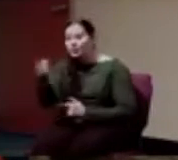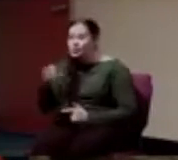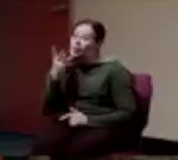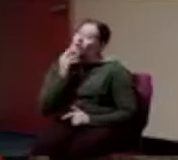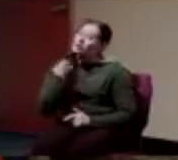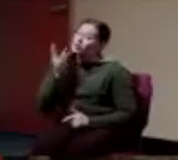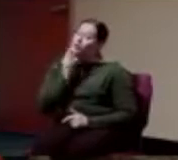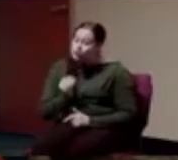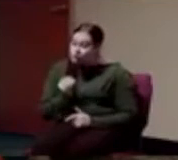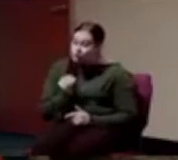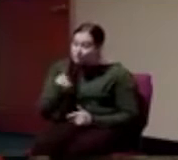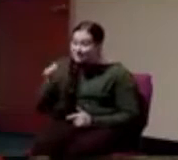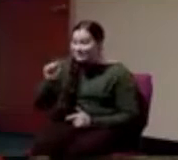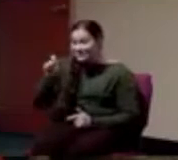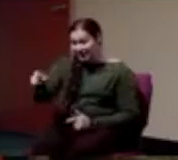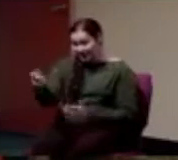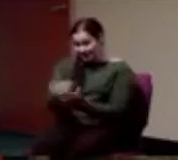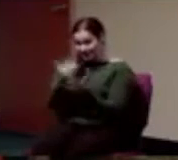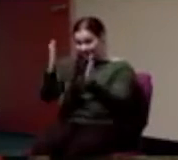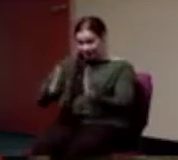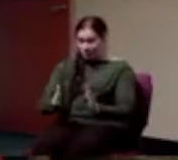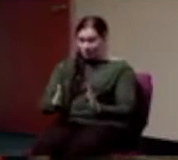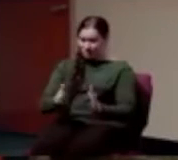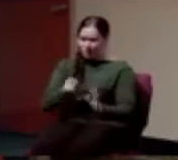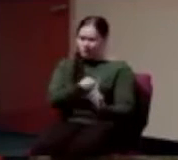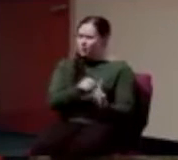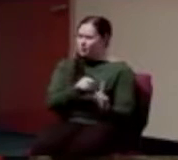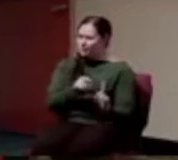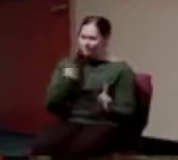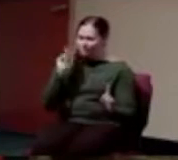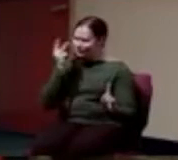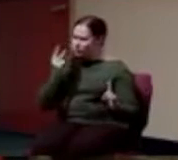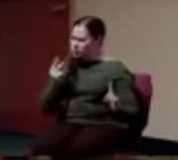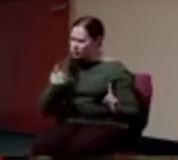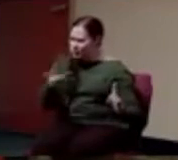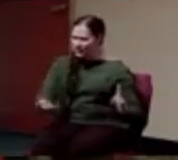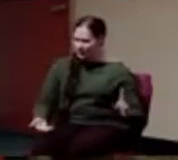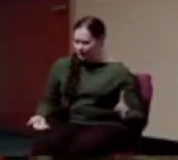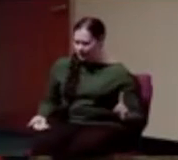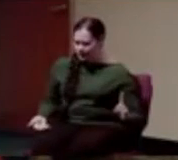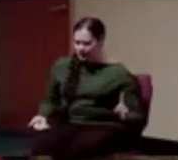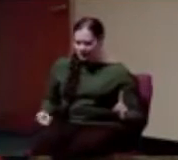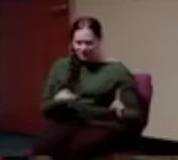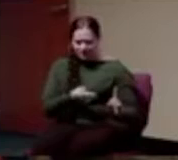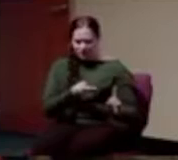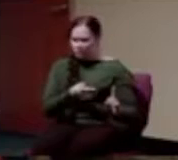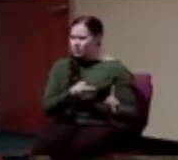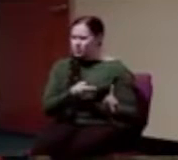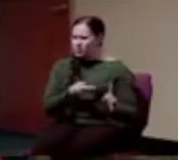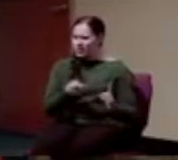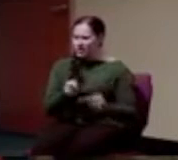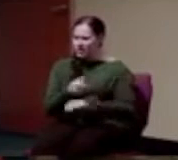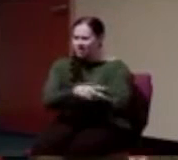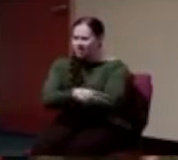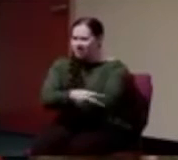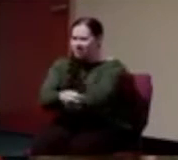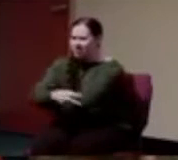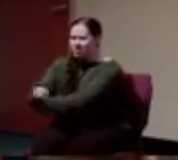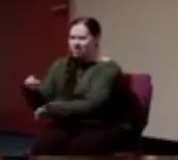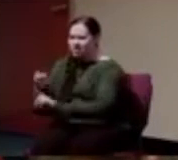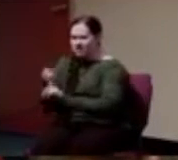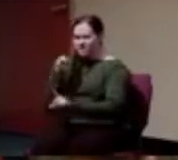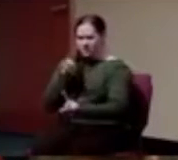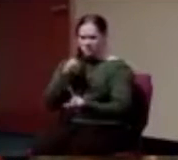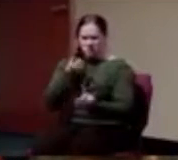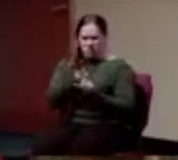what Zacchaeus was, because he was seen as a traitor. He was seen as somebody who was taking money out of his own people's pockets. Because the way that